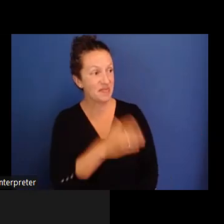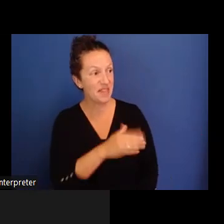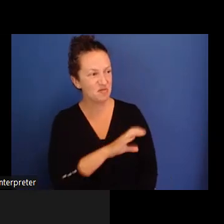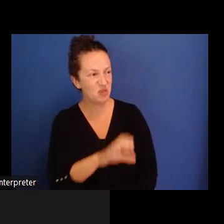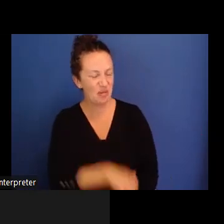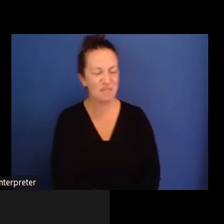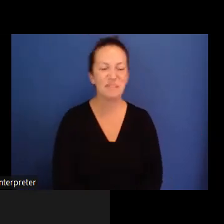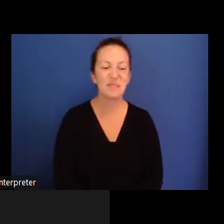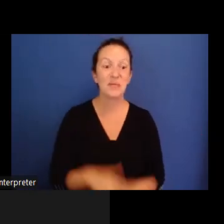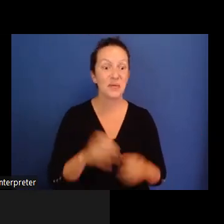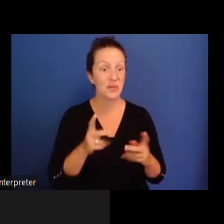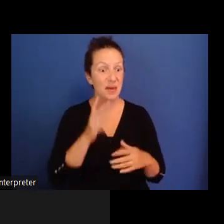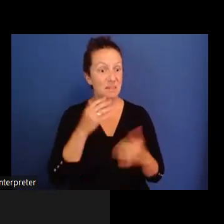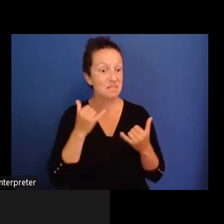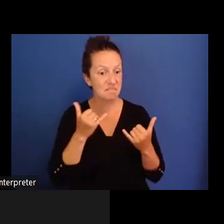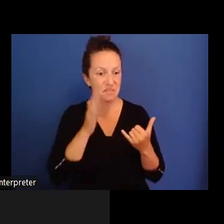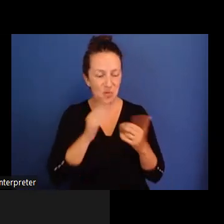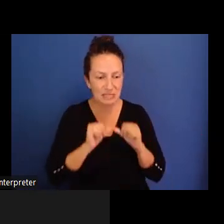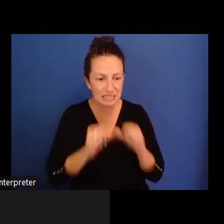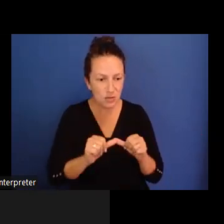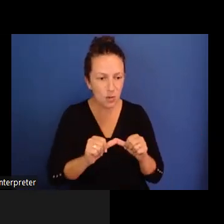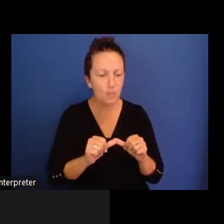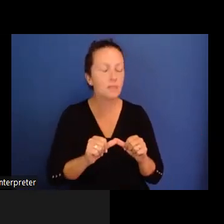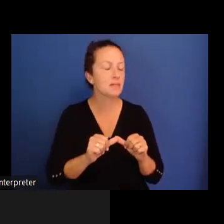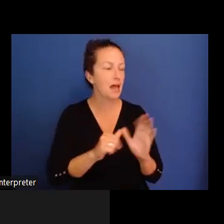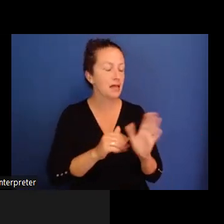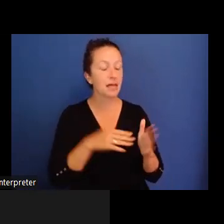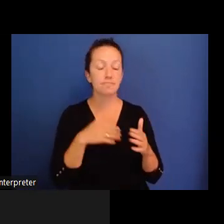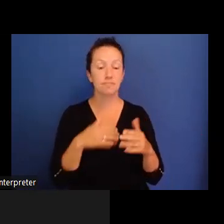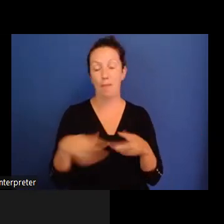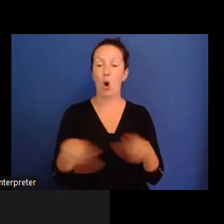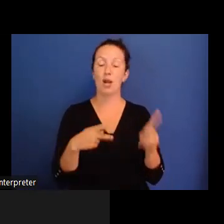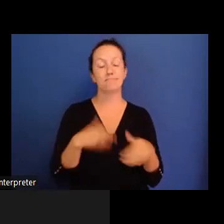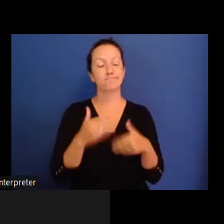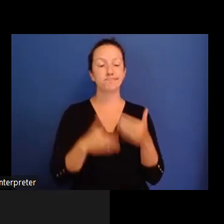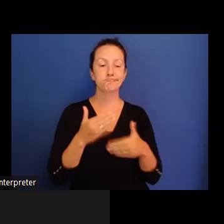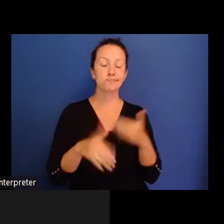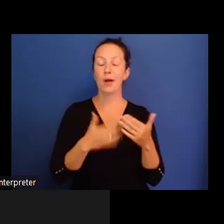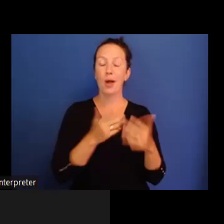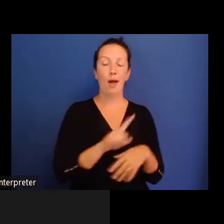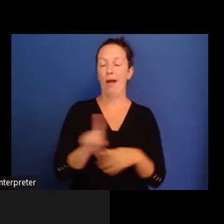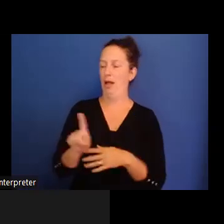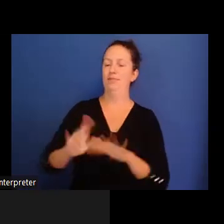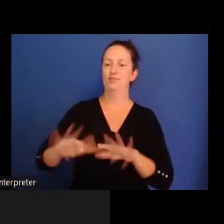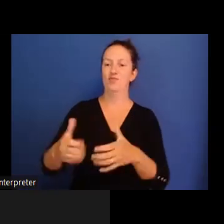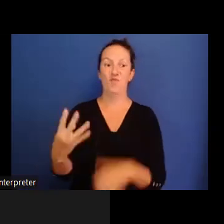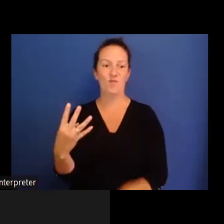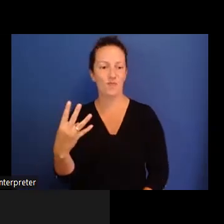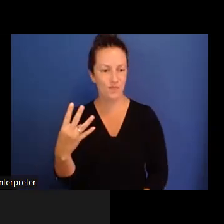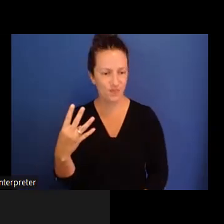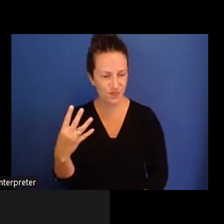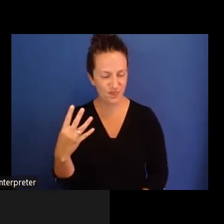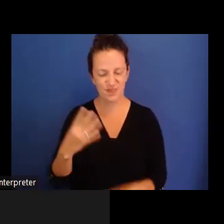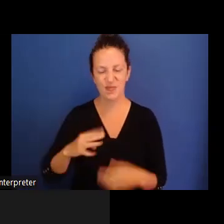we're going to continue on and we're going to turn that corner and go to group 4. And members of